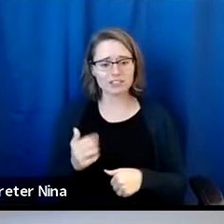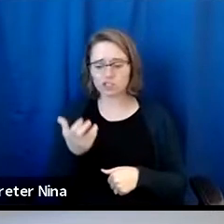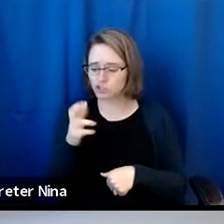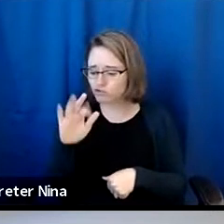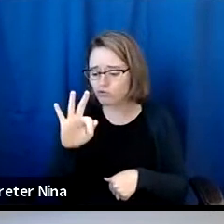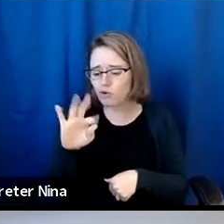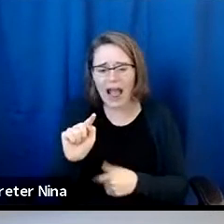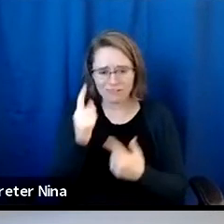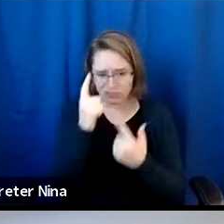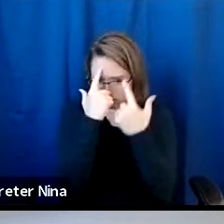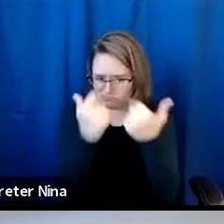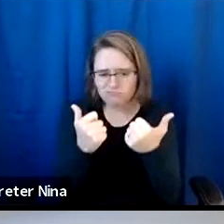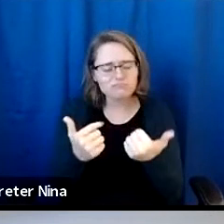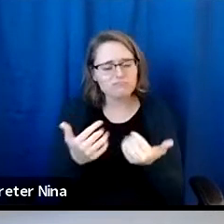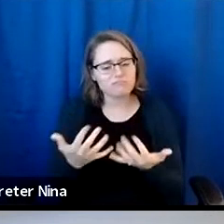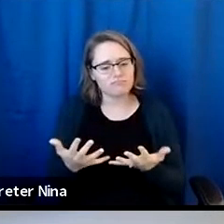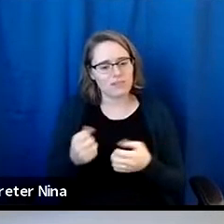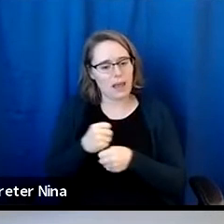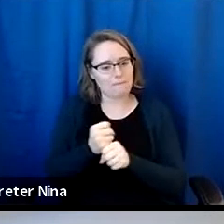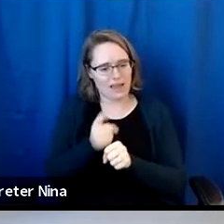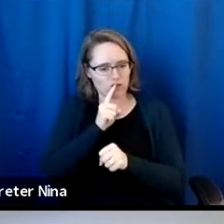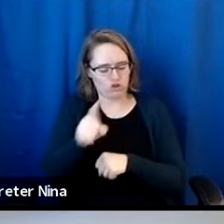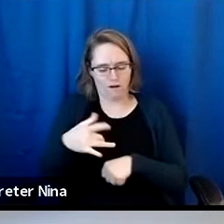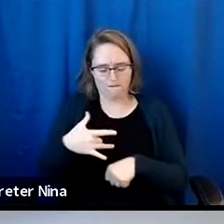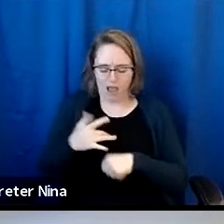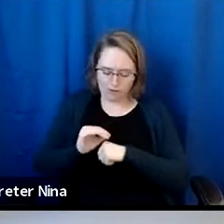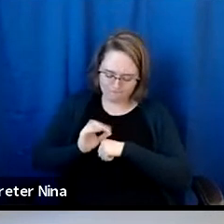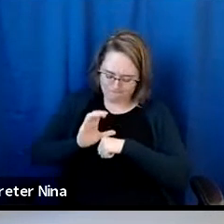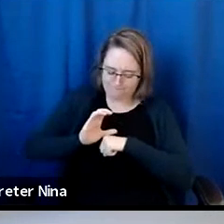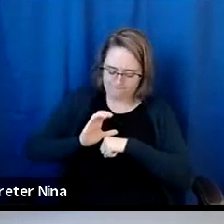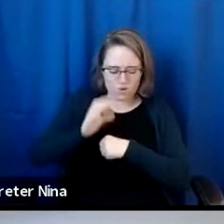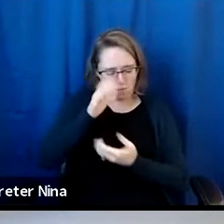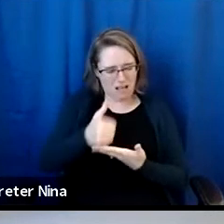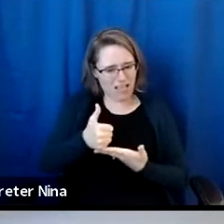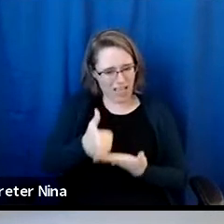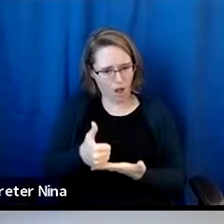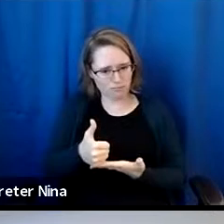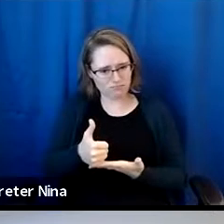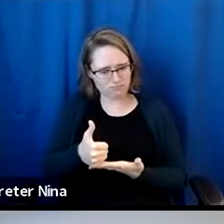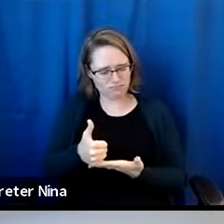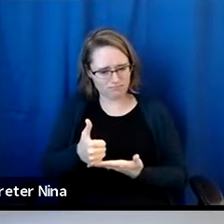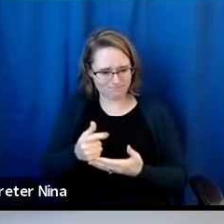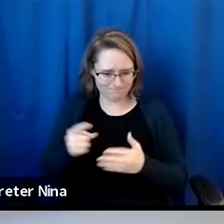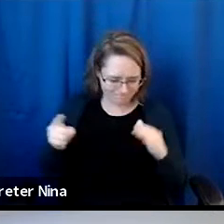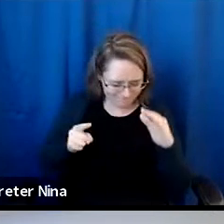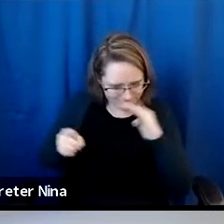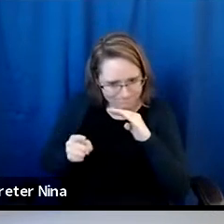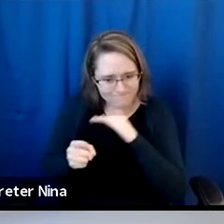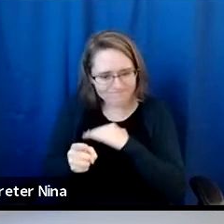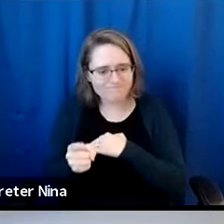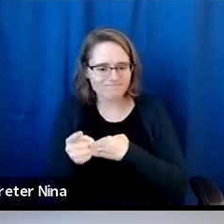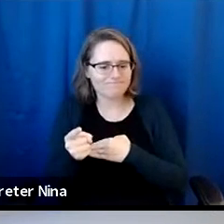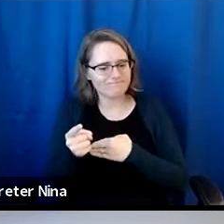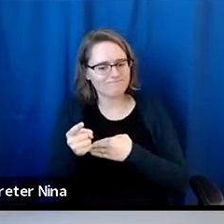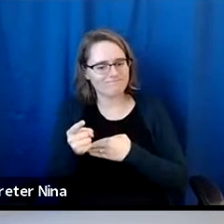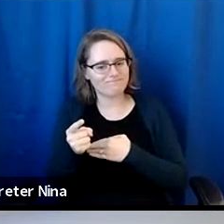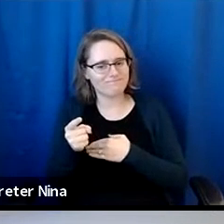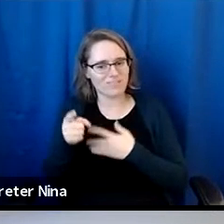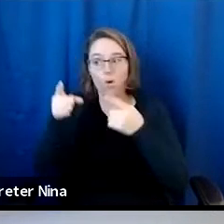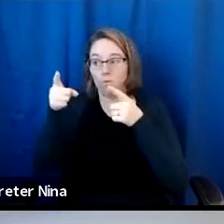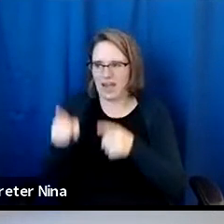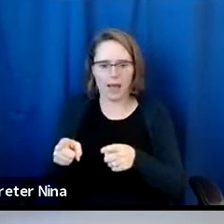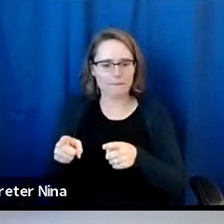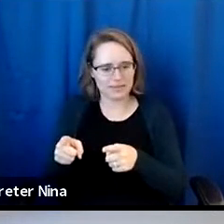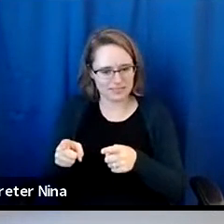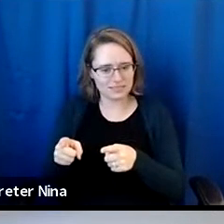whatever it is. You know, keeping your cup full will help you navigate through the storms that inevitably